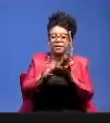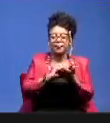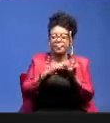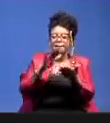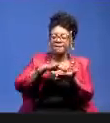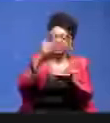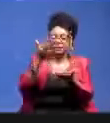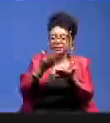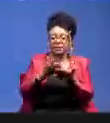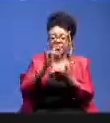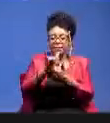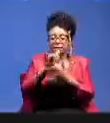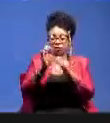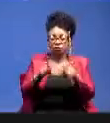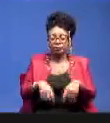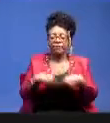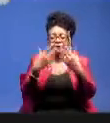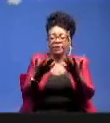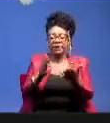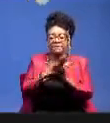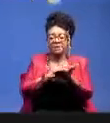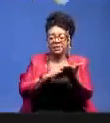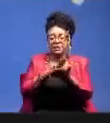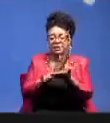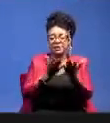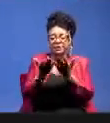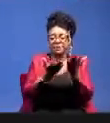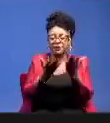is meant to provide basic services, including water,